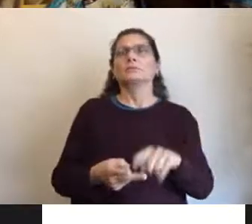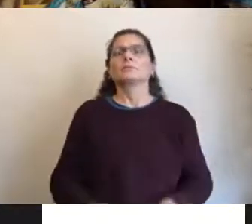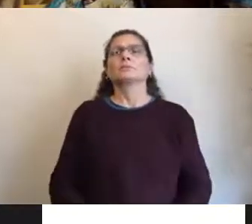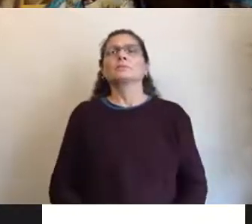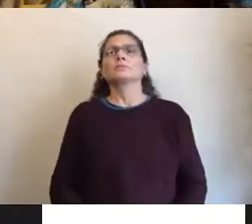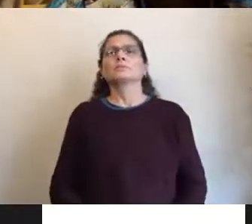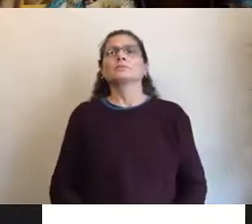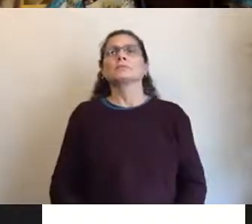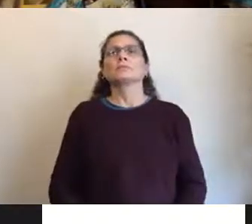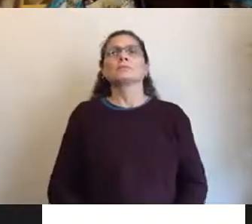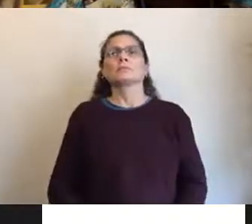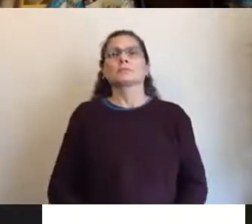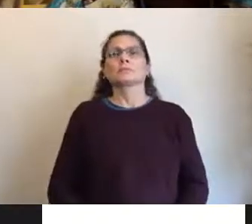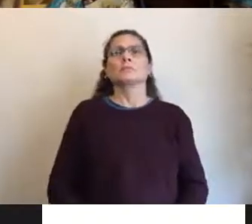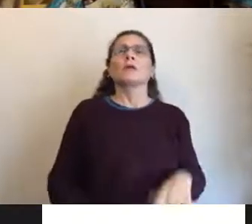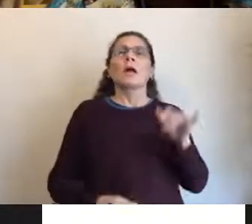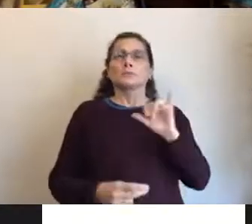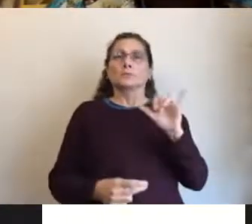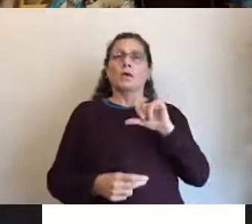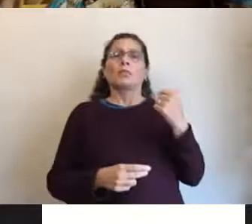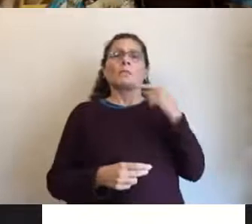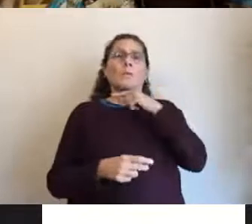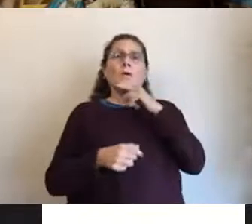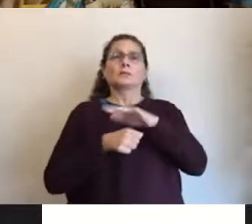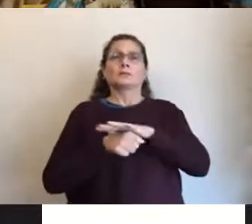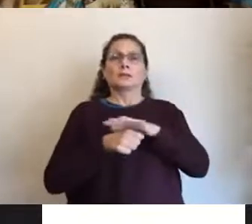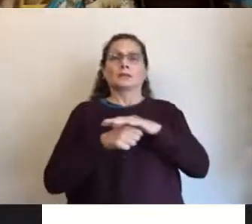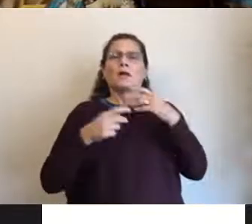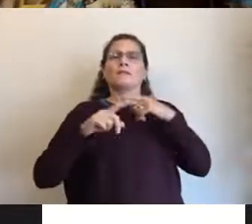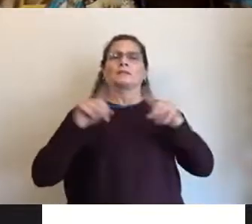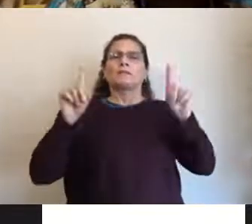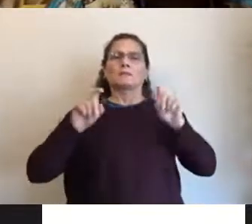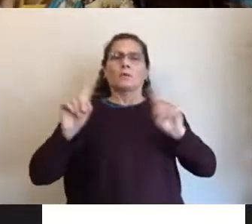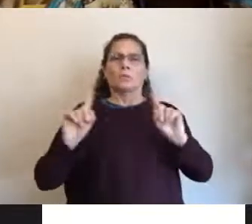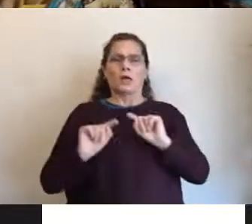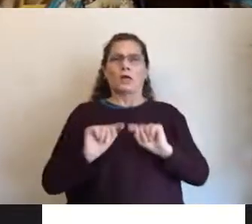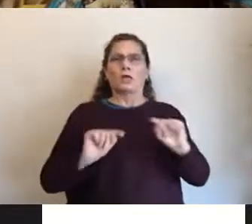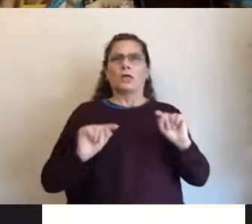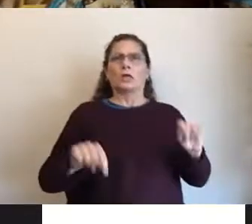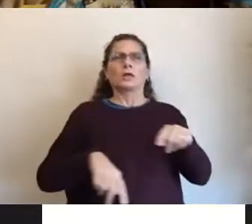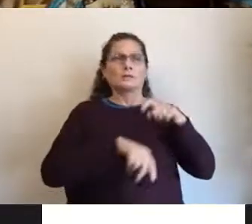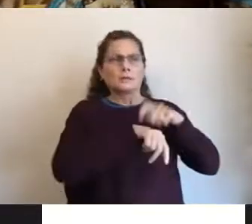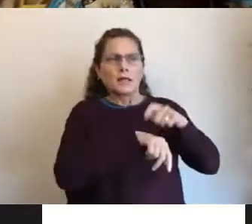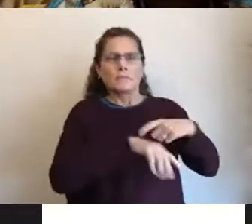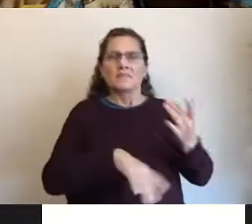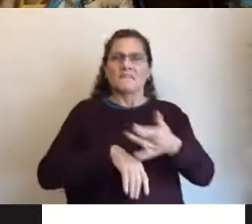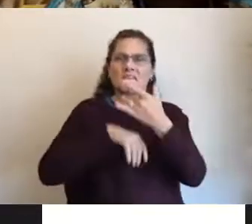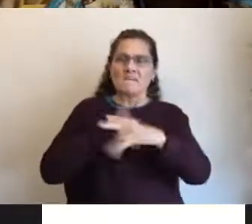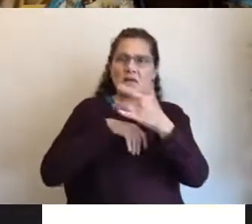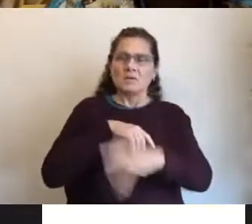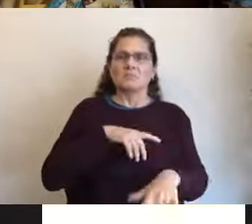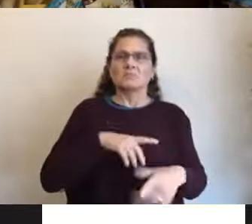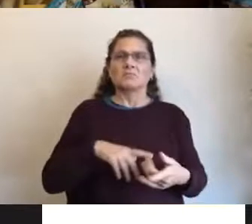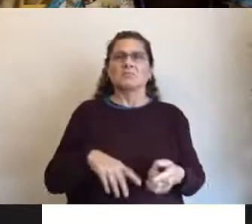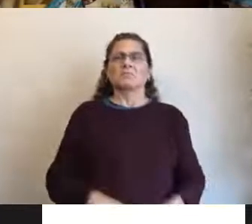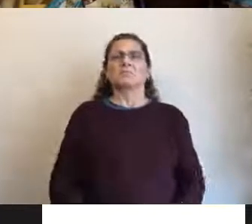opportunities for testing, as well as times and availability. So I want to highlight too the partnership with the National